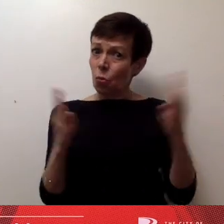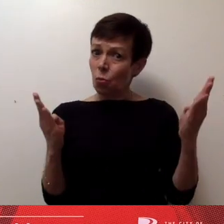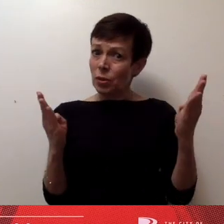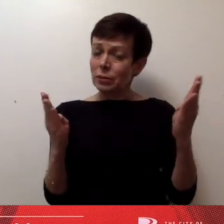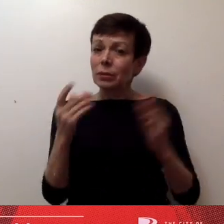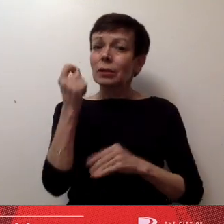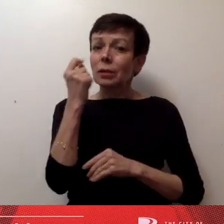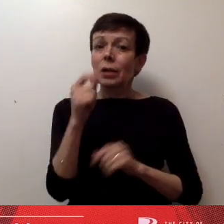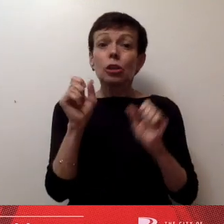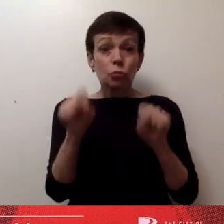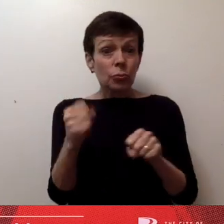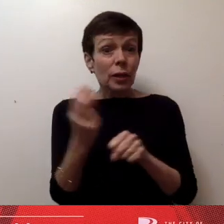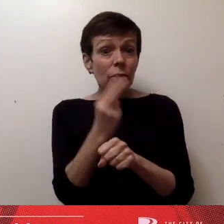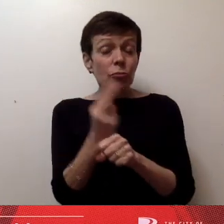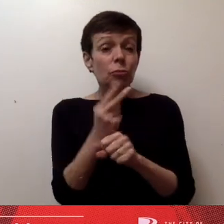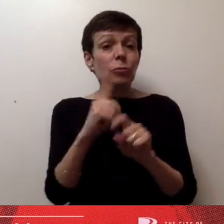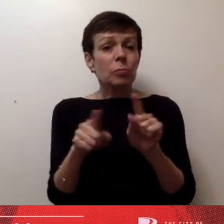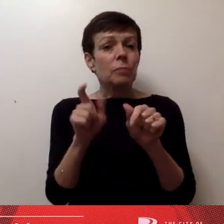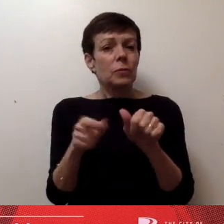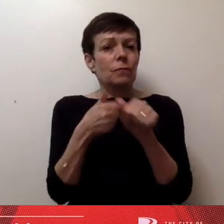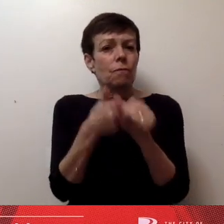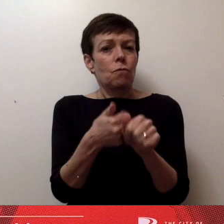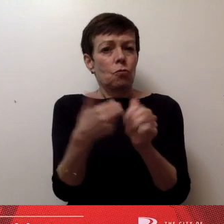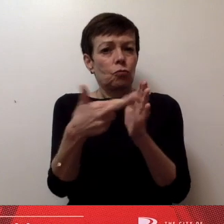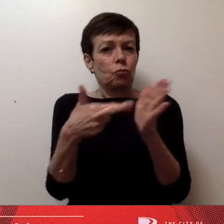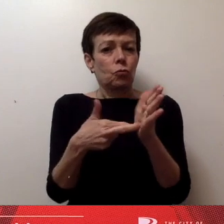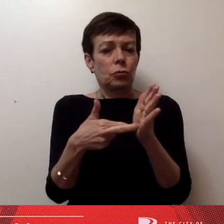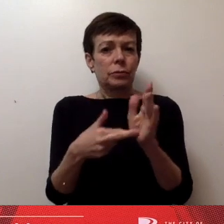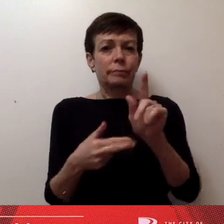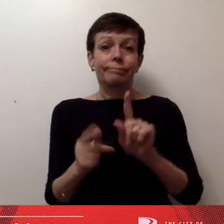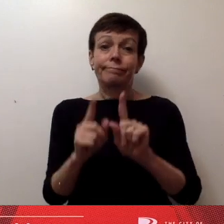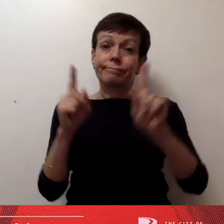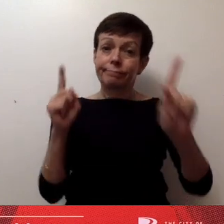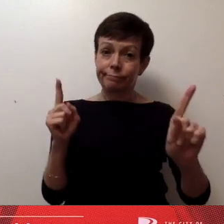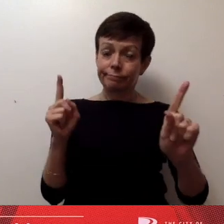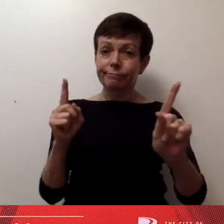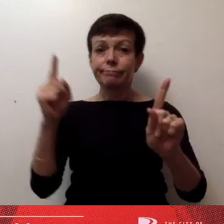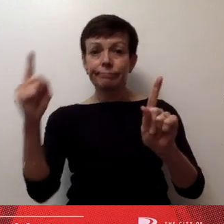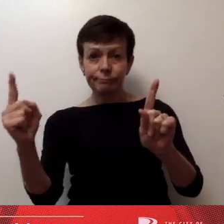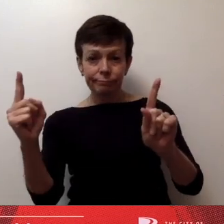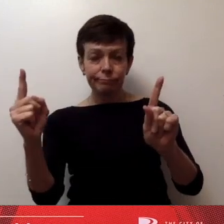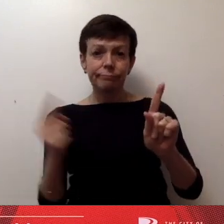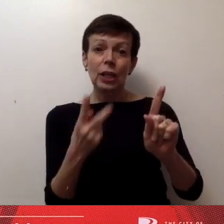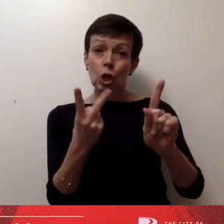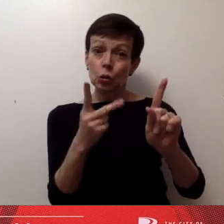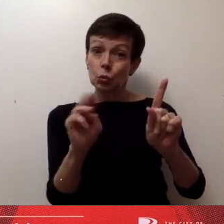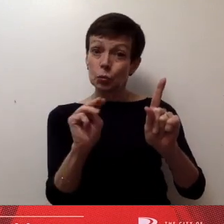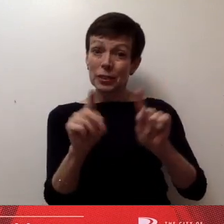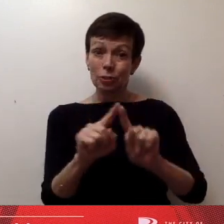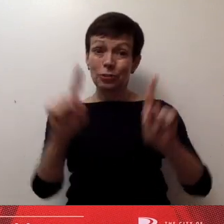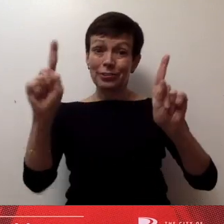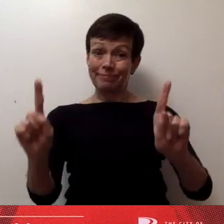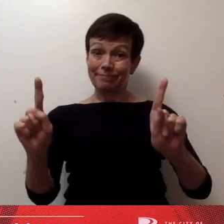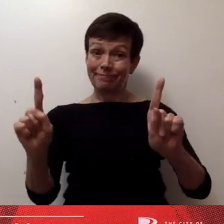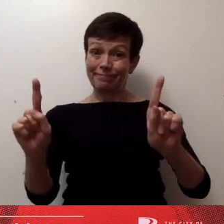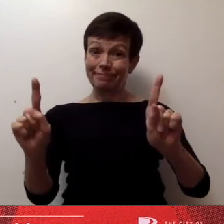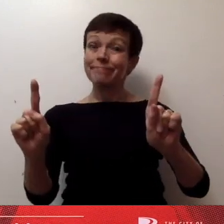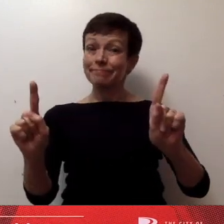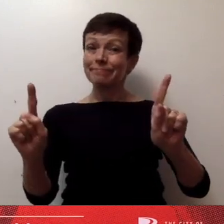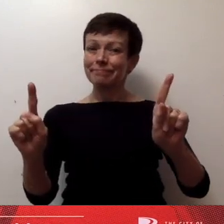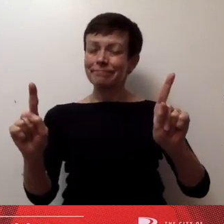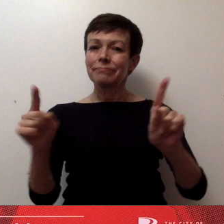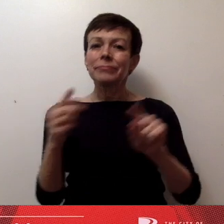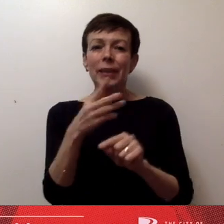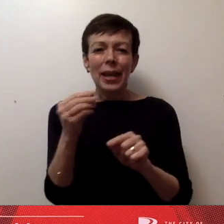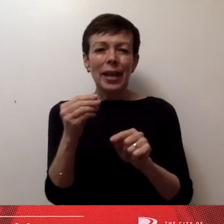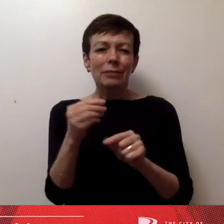we all engage in the physical distancing measures that are in place. That means approximately 2 meters away from each other, and